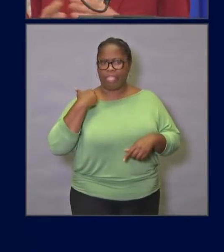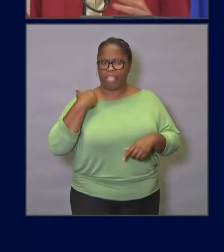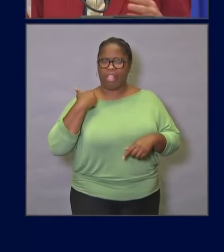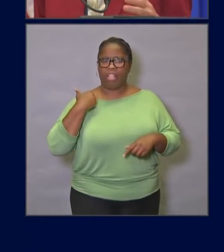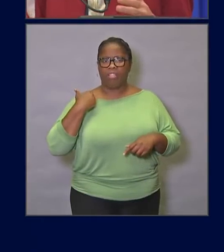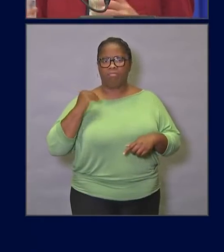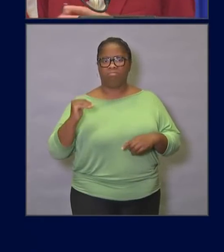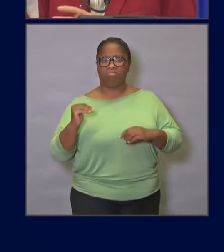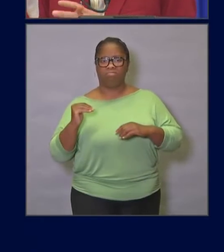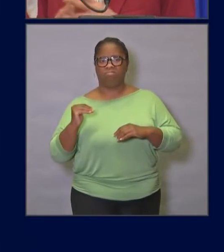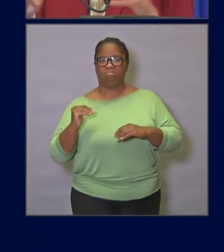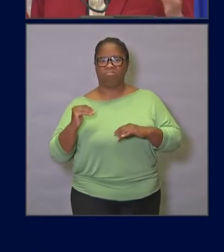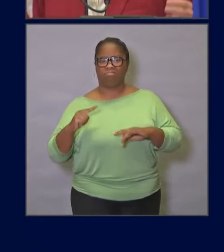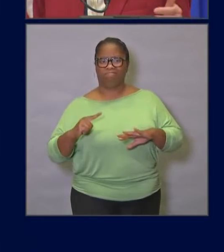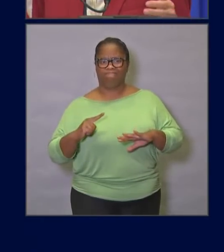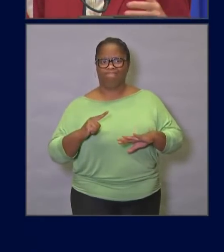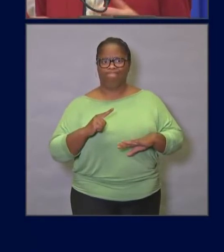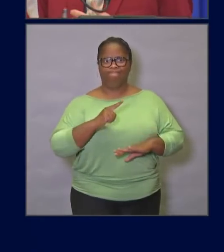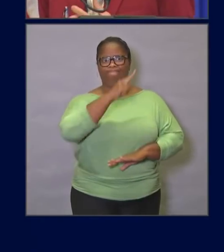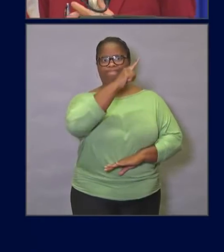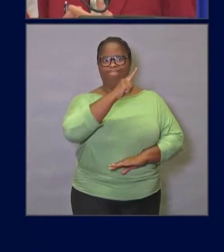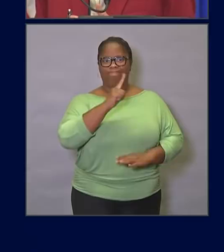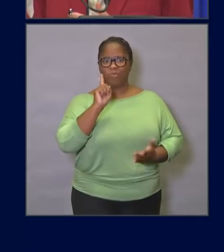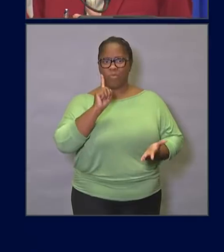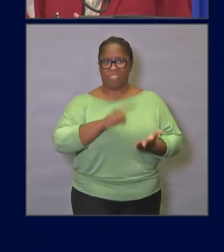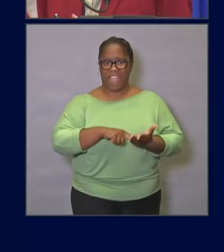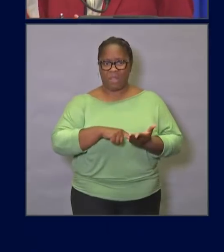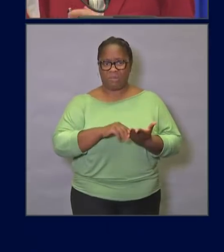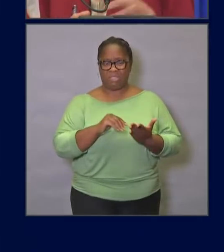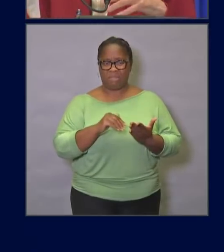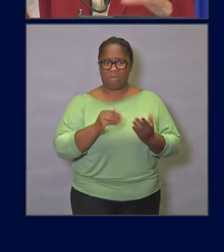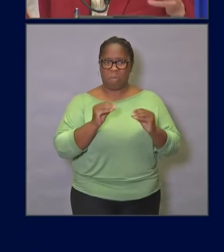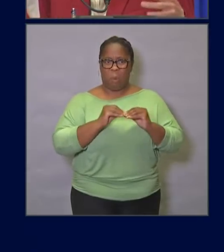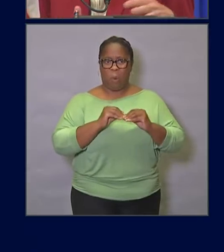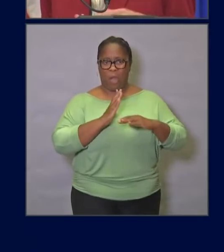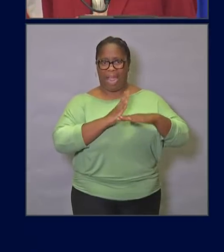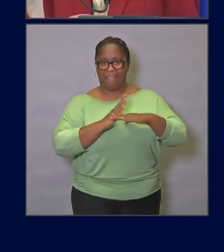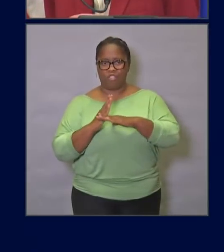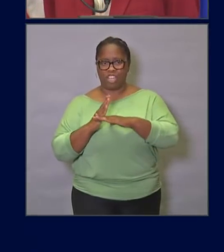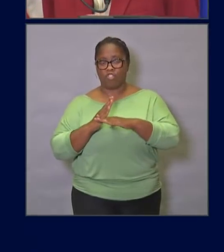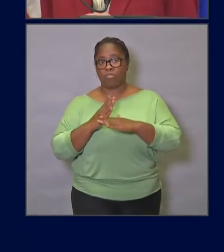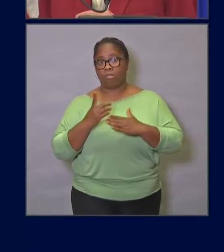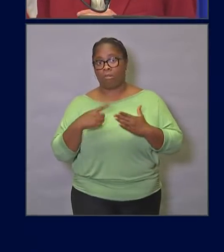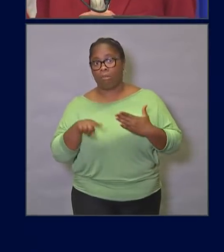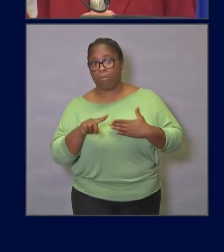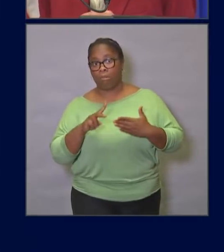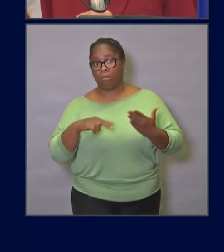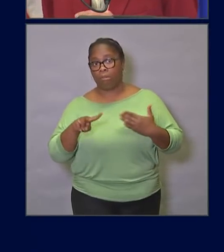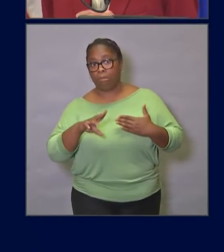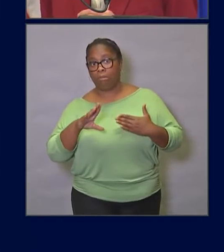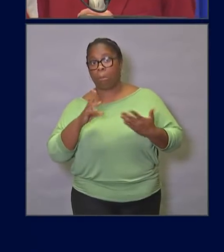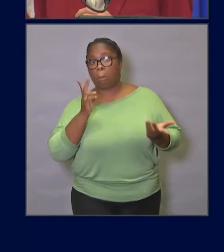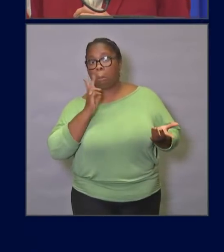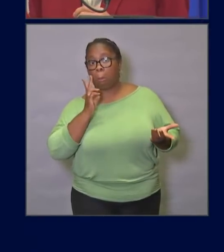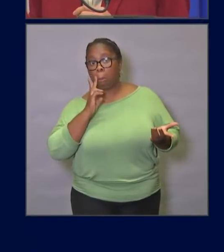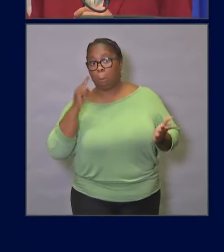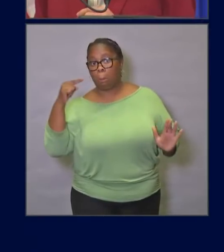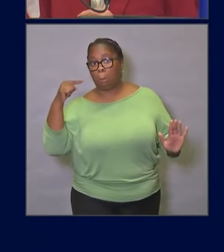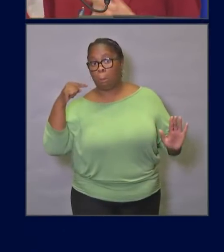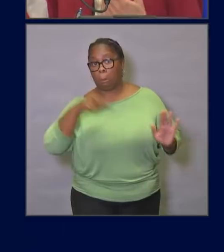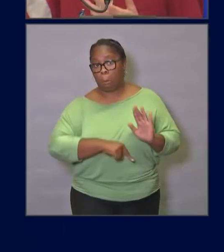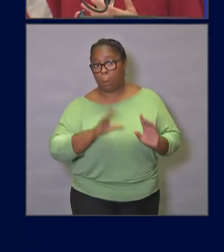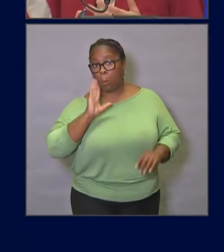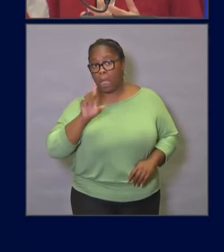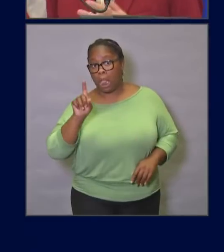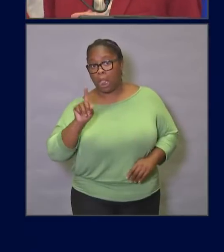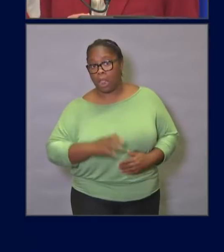we still have an increase. We won't know for another week or two whether or not we're going to start seeing a decline in that number.